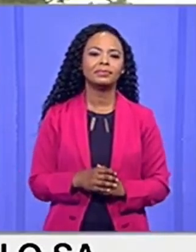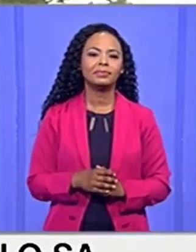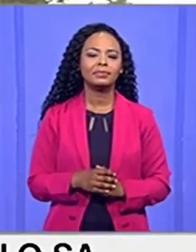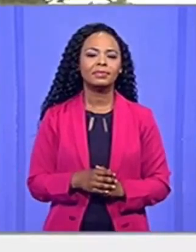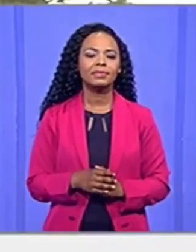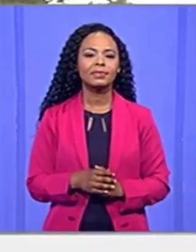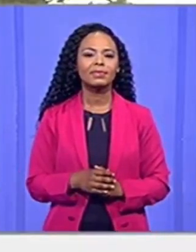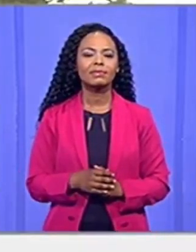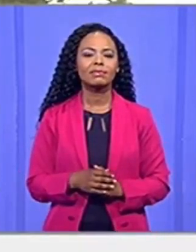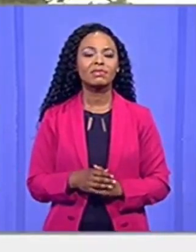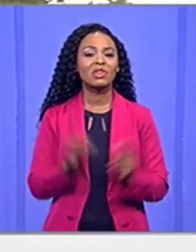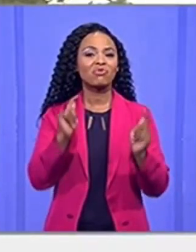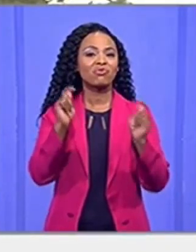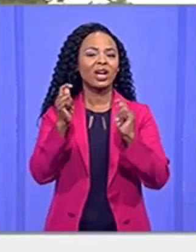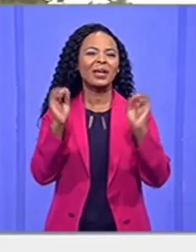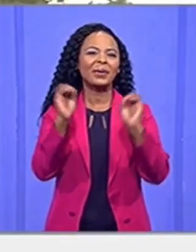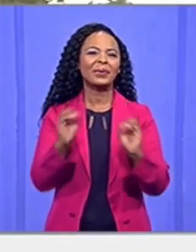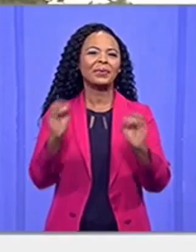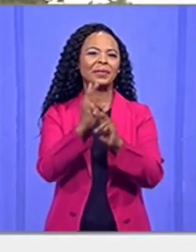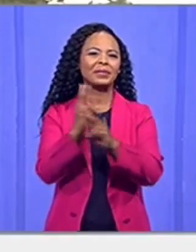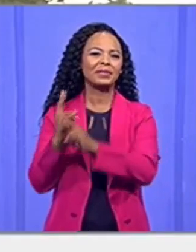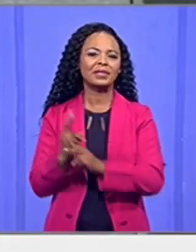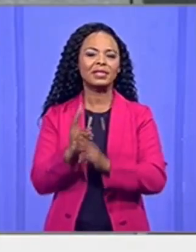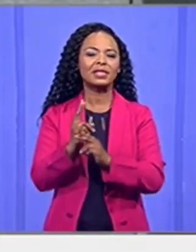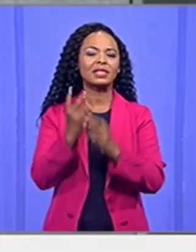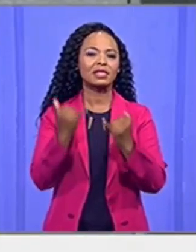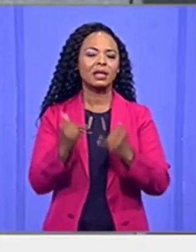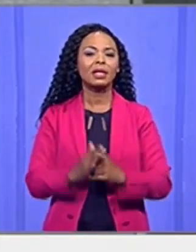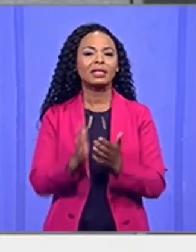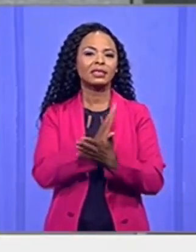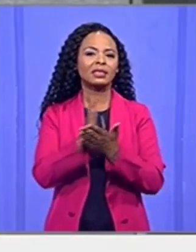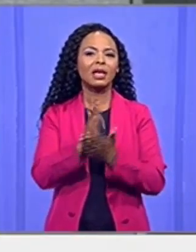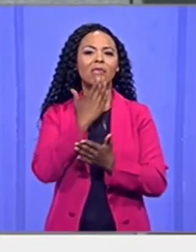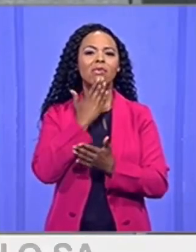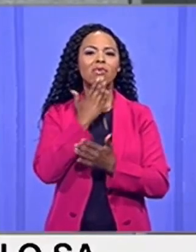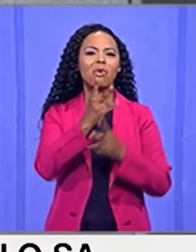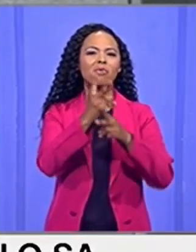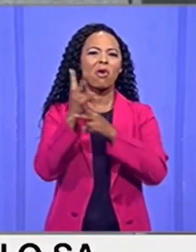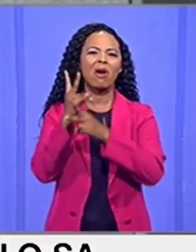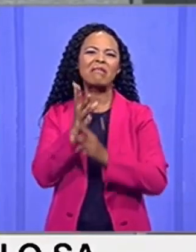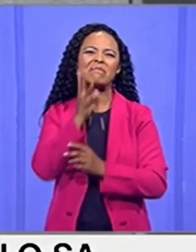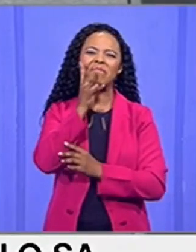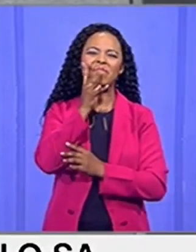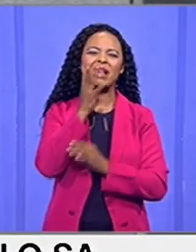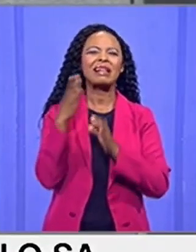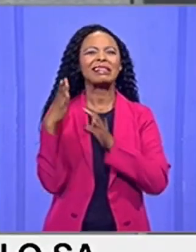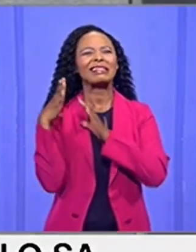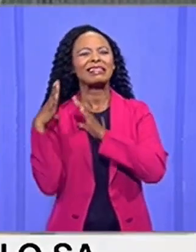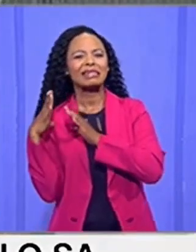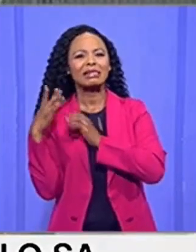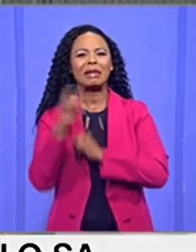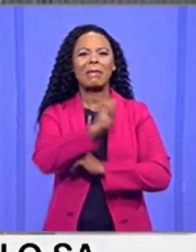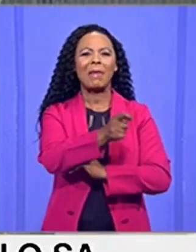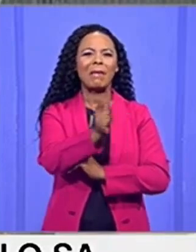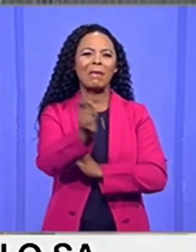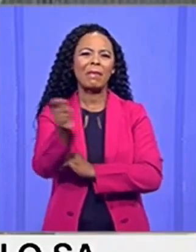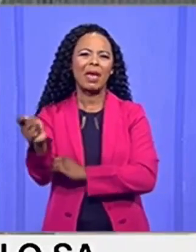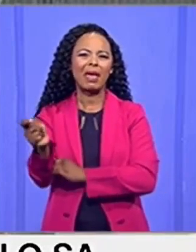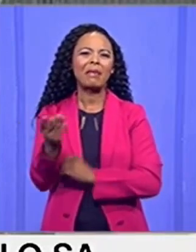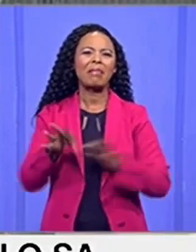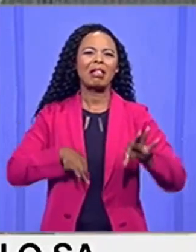Go sa fetola ga seelo sa merokotso go tla thusa badirisi ba ba mo dikolotong gonne madi a ba duelang dikoloto ka